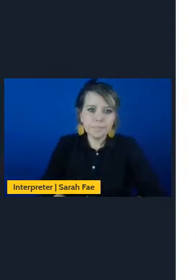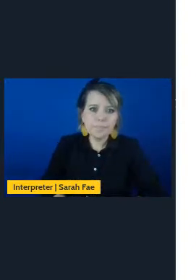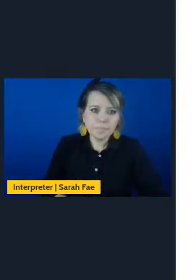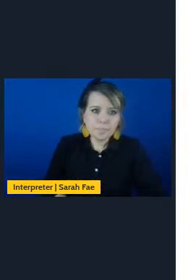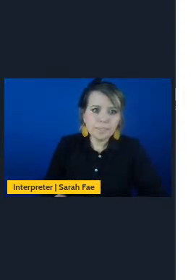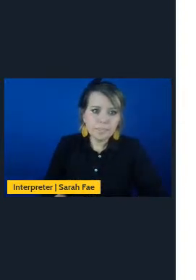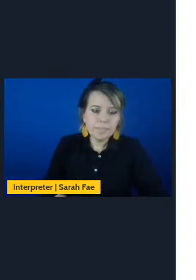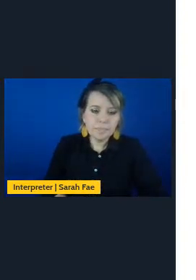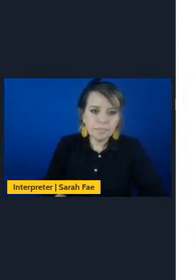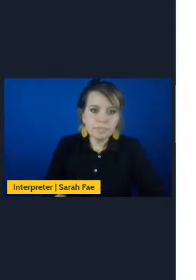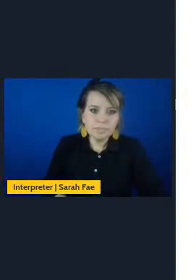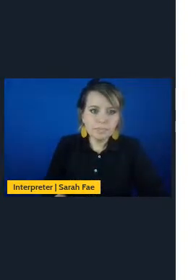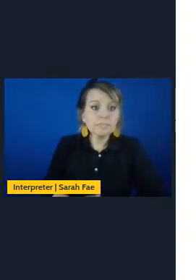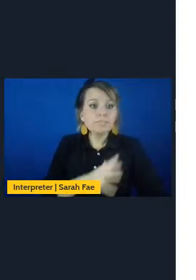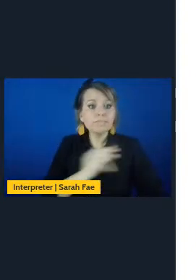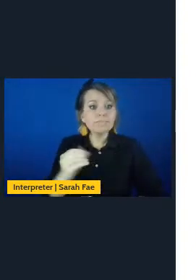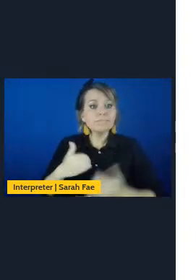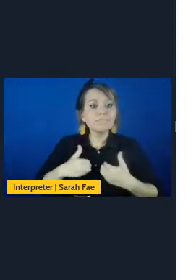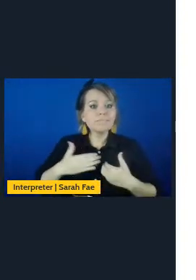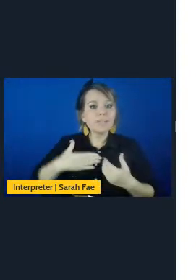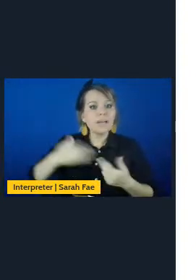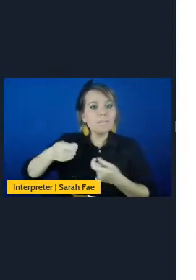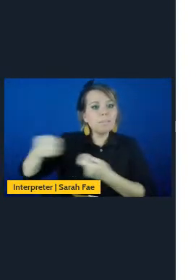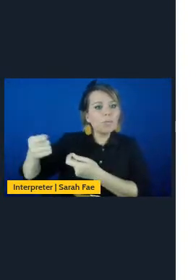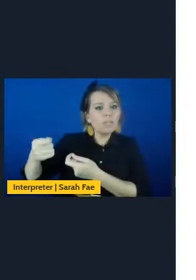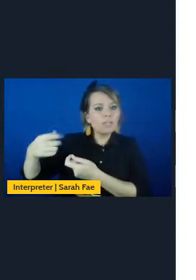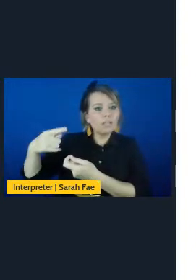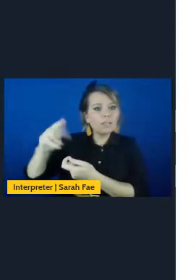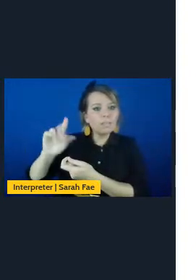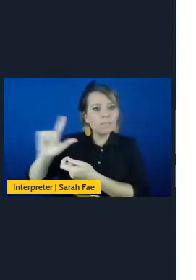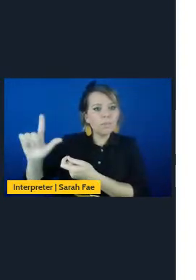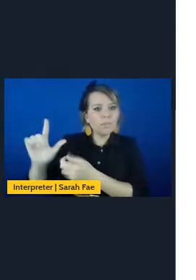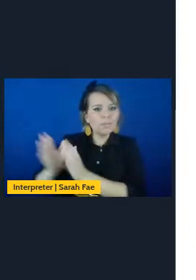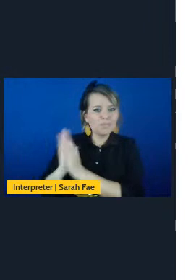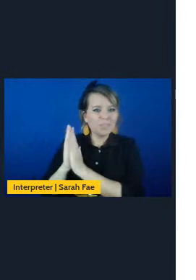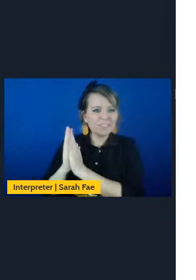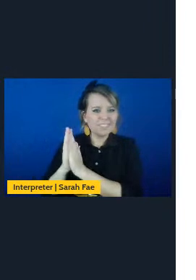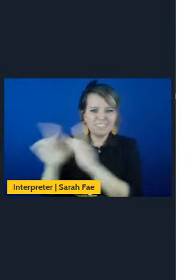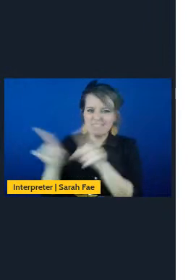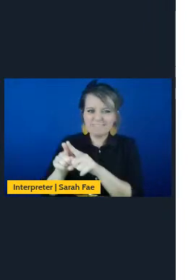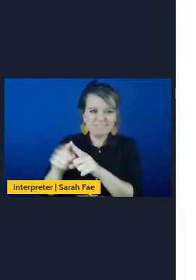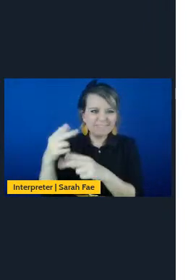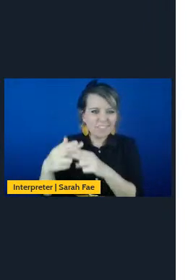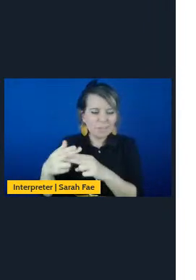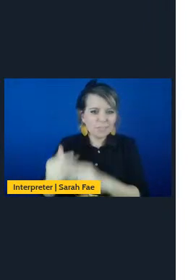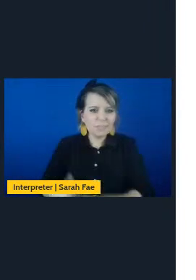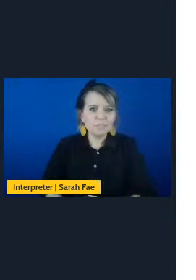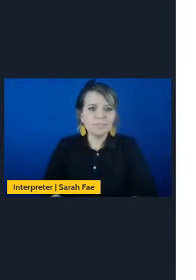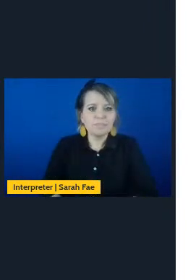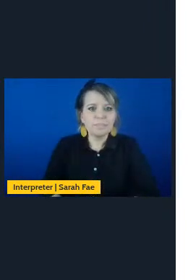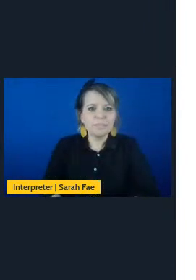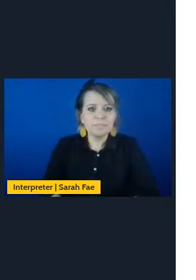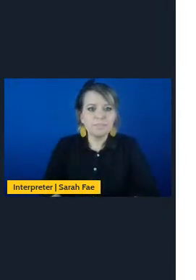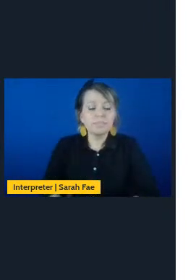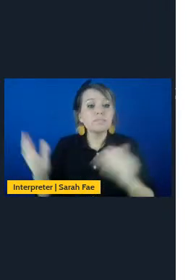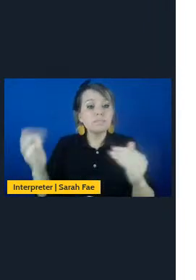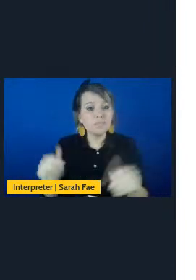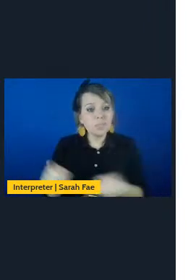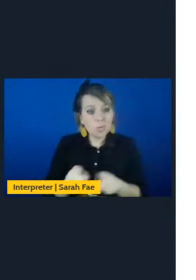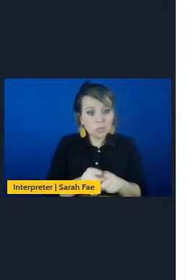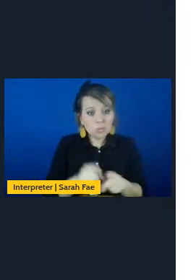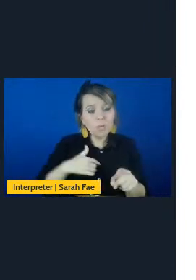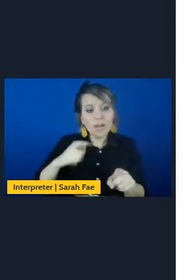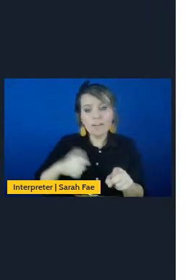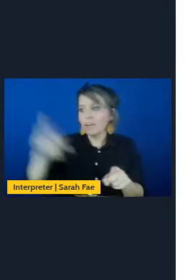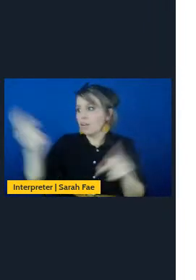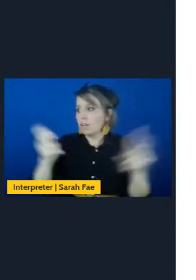it has my pull request build. It's exactly the same names. Now, what I need to do is also put those resources together in